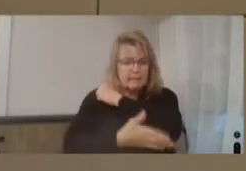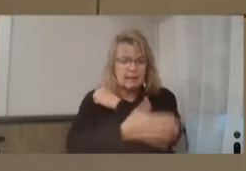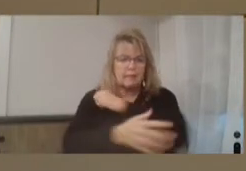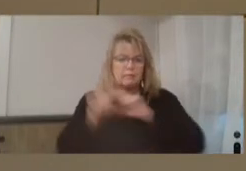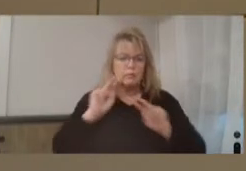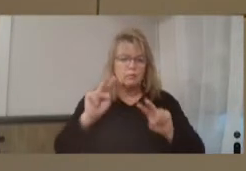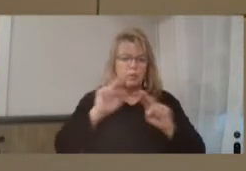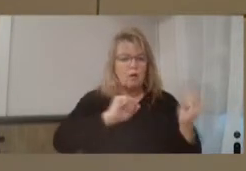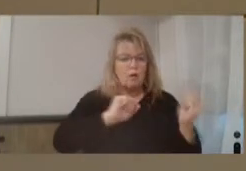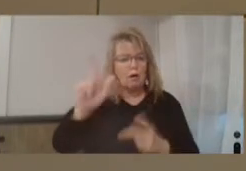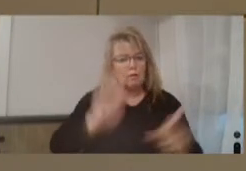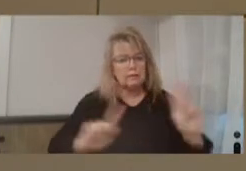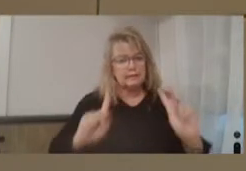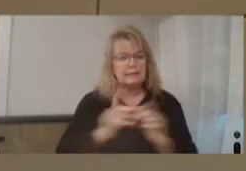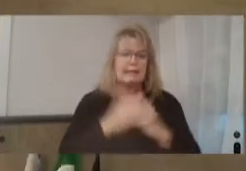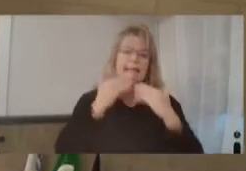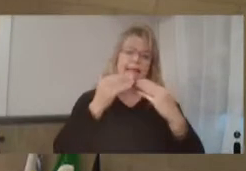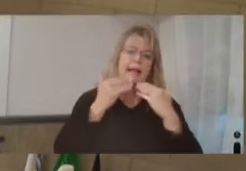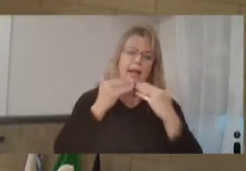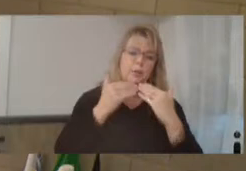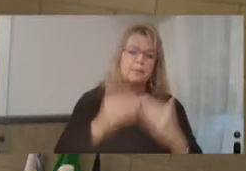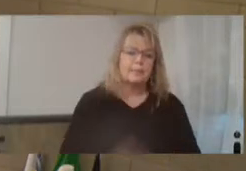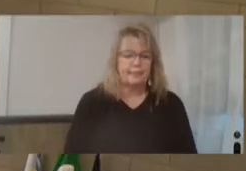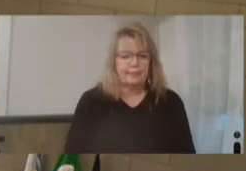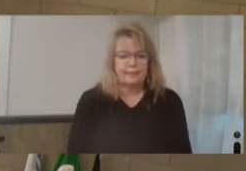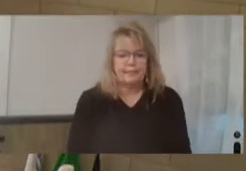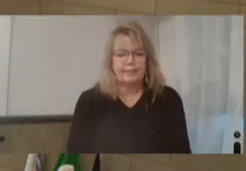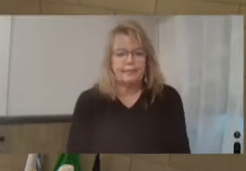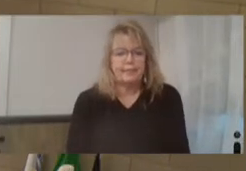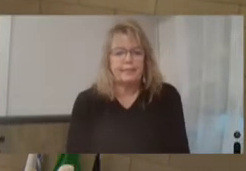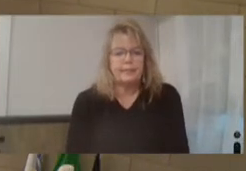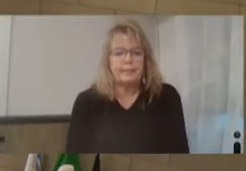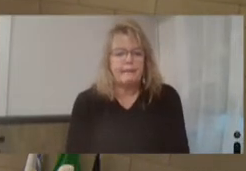citizens. Thank you. Thank you, Ms. Johnson.